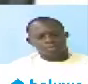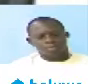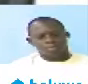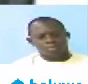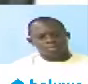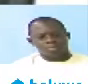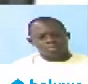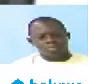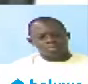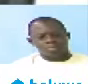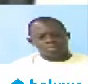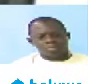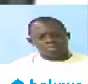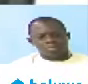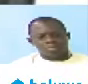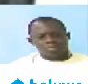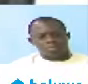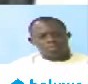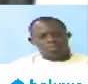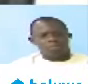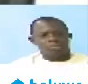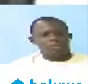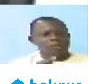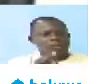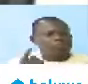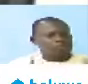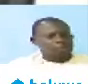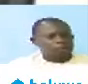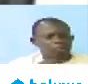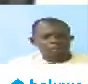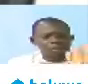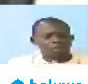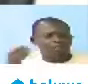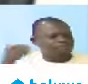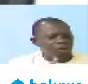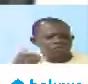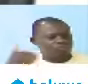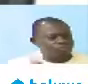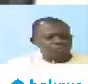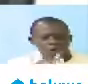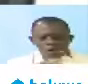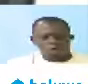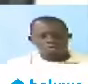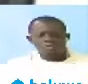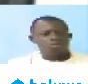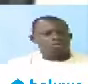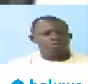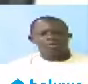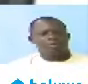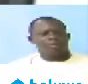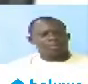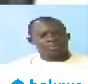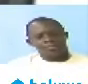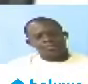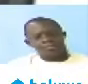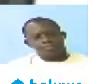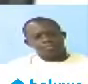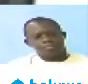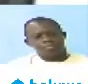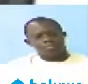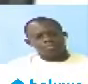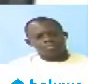roba ñi ko akata forcé ro ko war ro. This thing was just like a force on us. So because bere